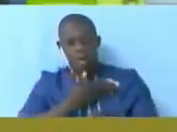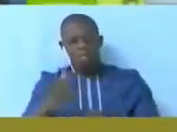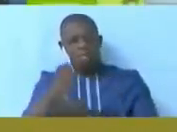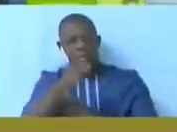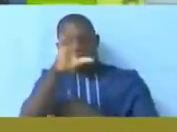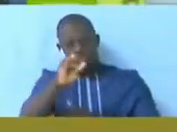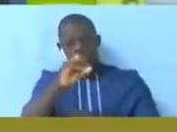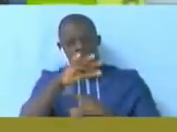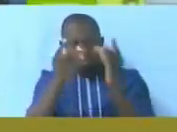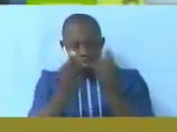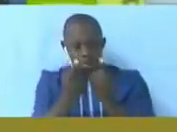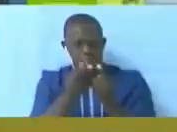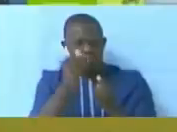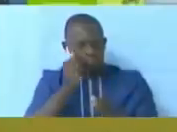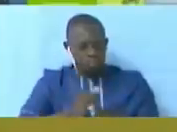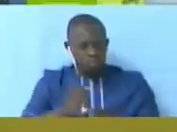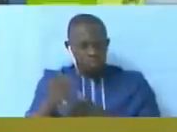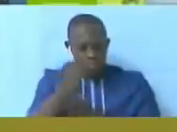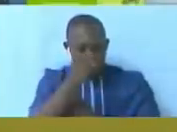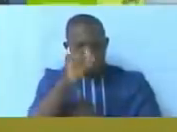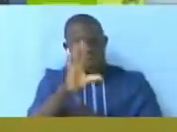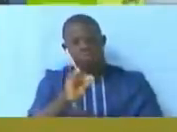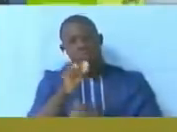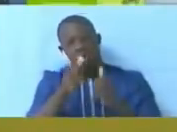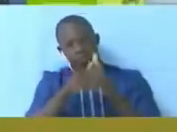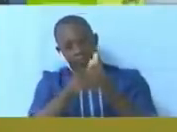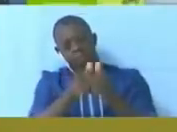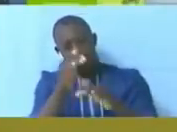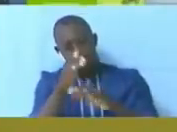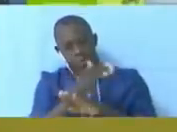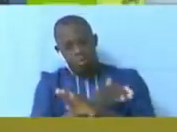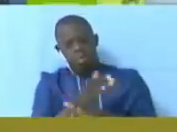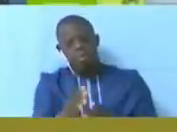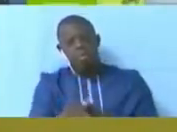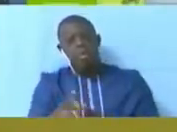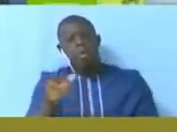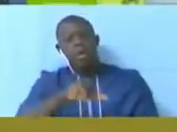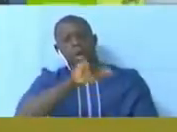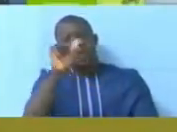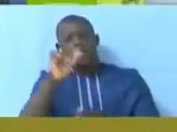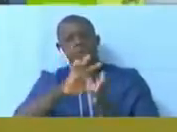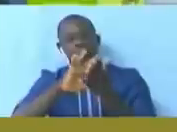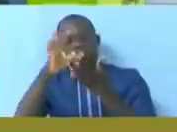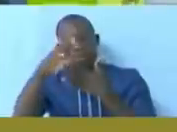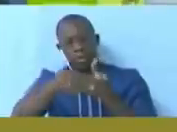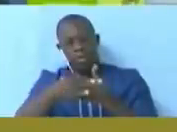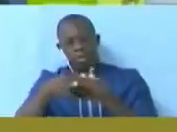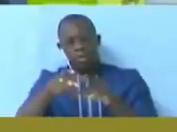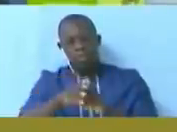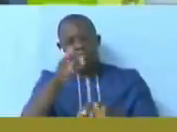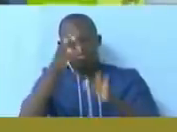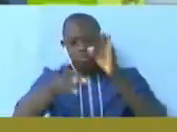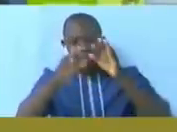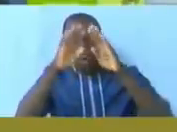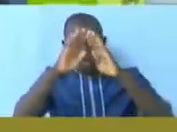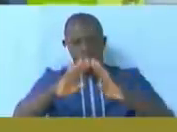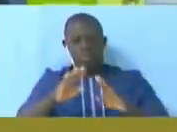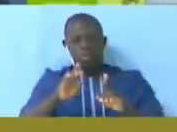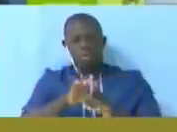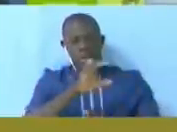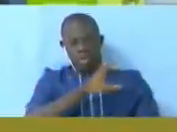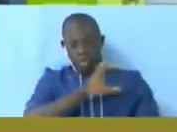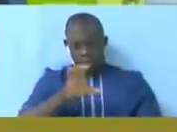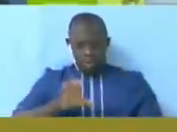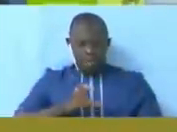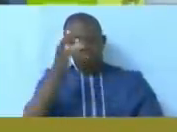that was the power that I exercised. And I referred the matter to the Chief Justice in chambers to sit over the